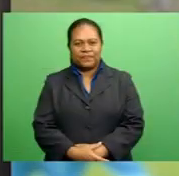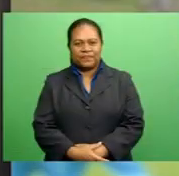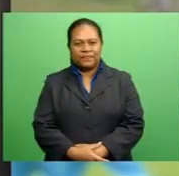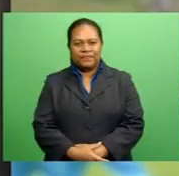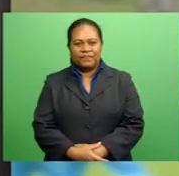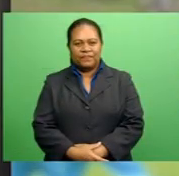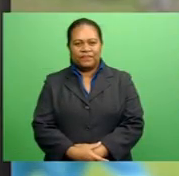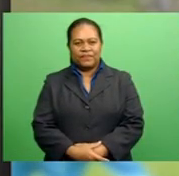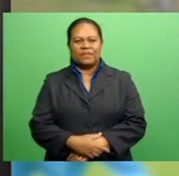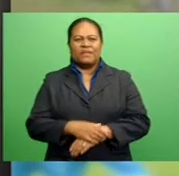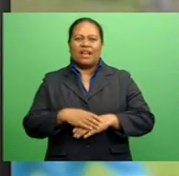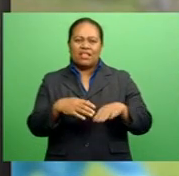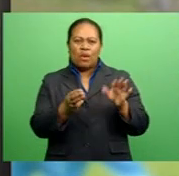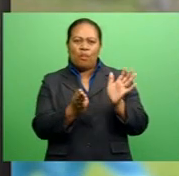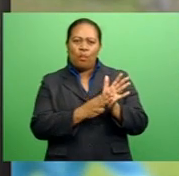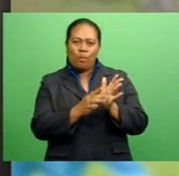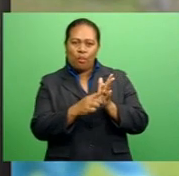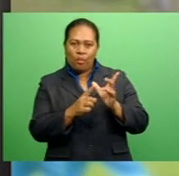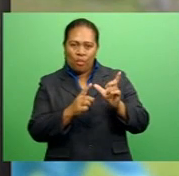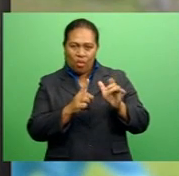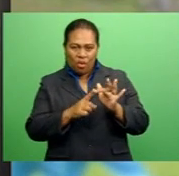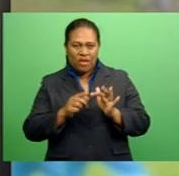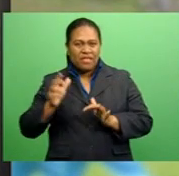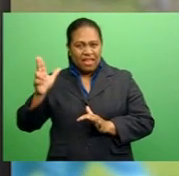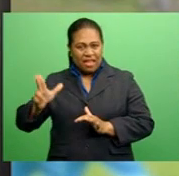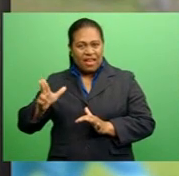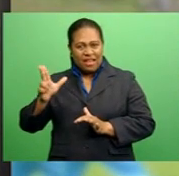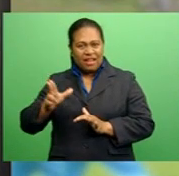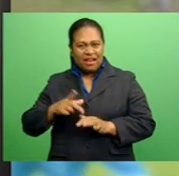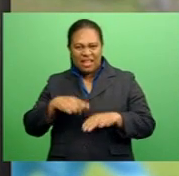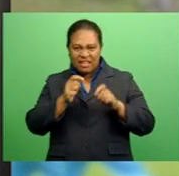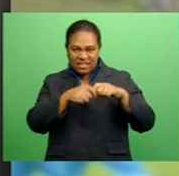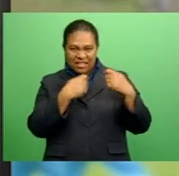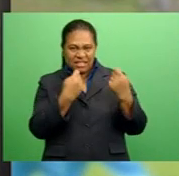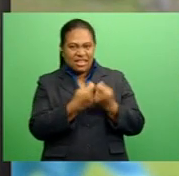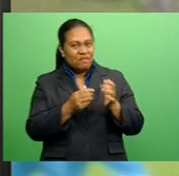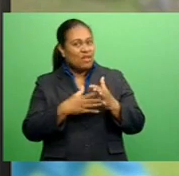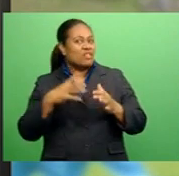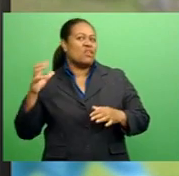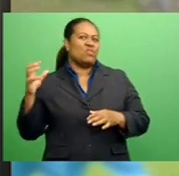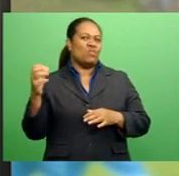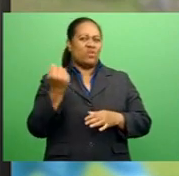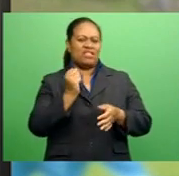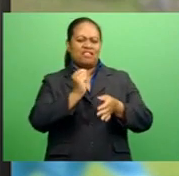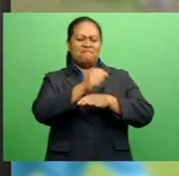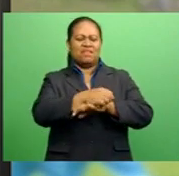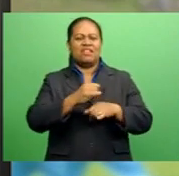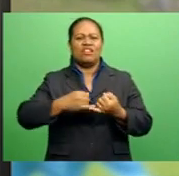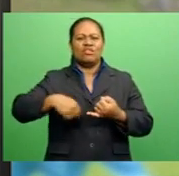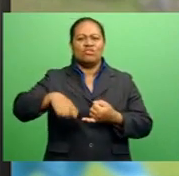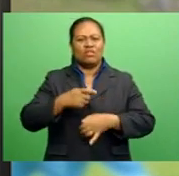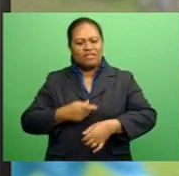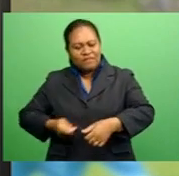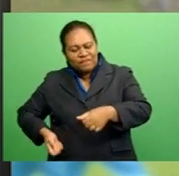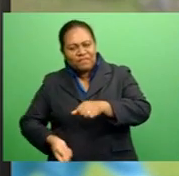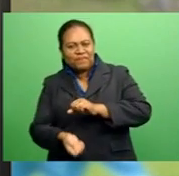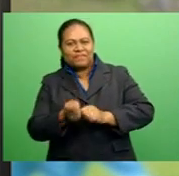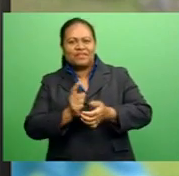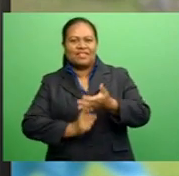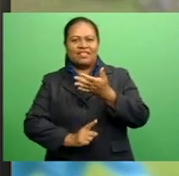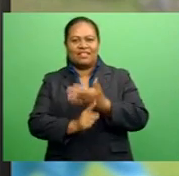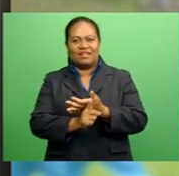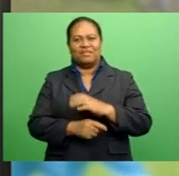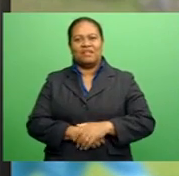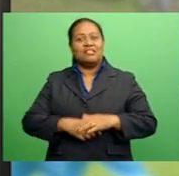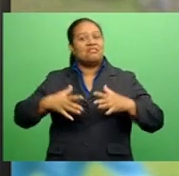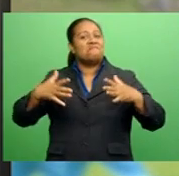The villagers on the island of Mothe in Laos still can't get over their team's win against Suva in Cricket Fiji's Challenge Cup. There